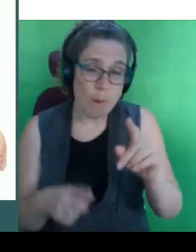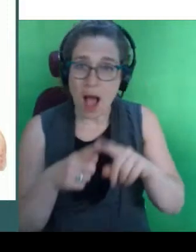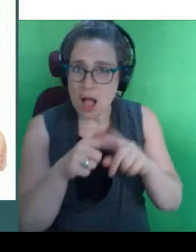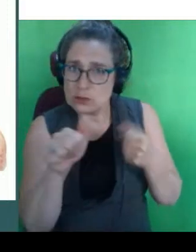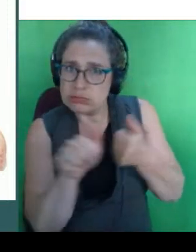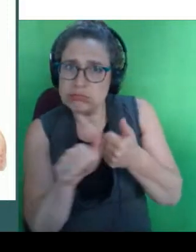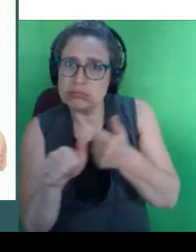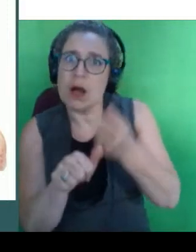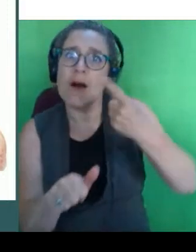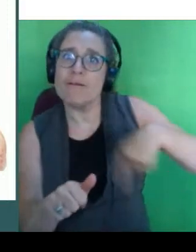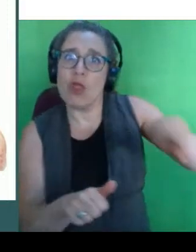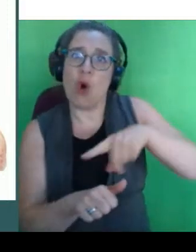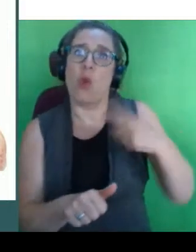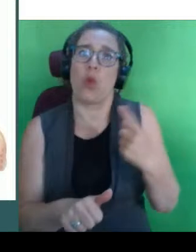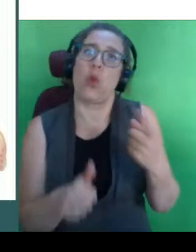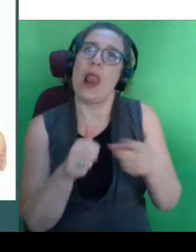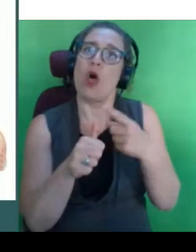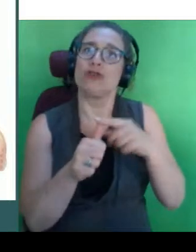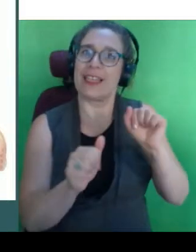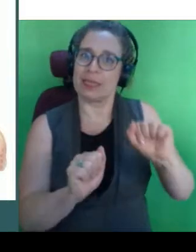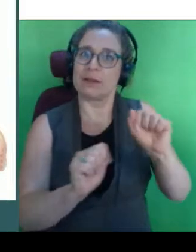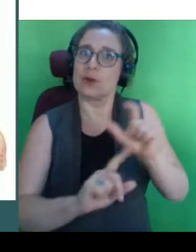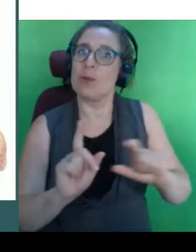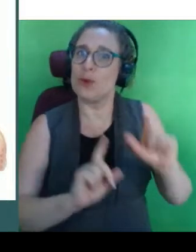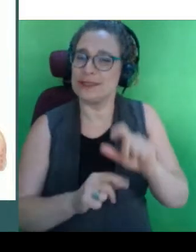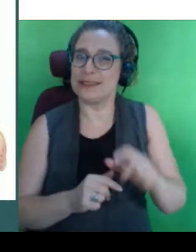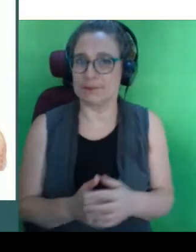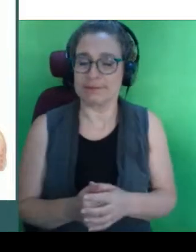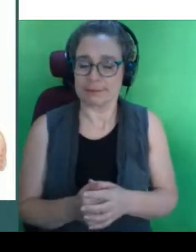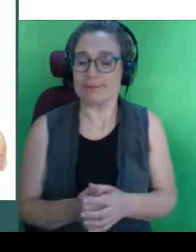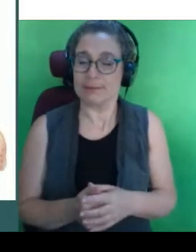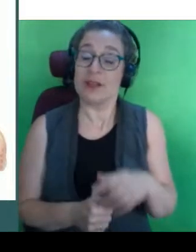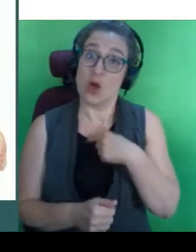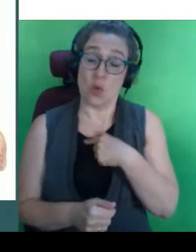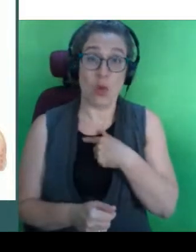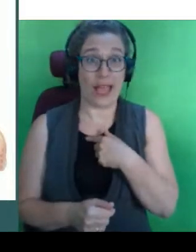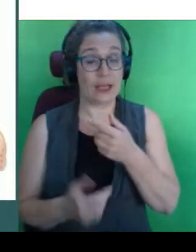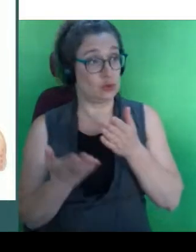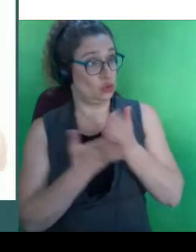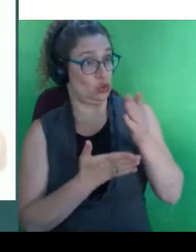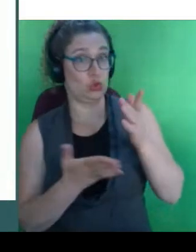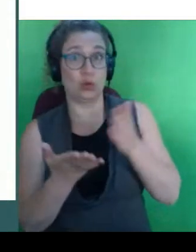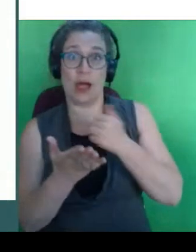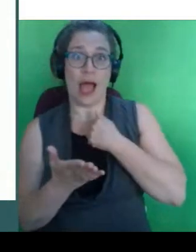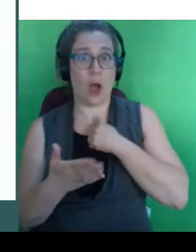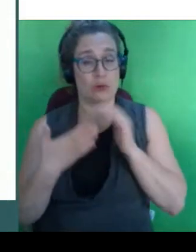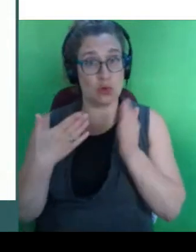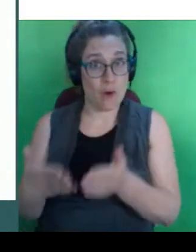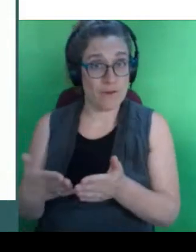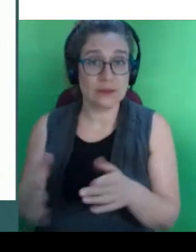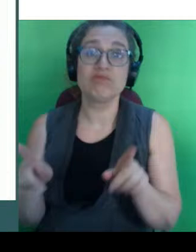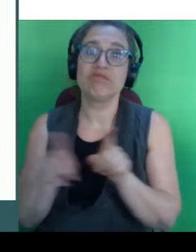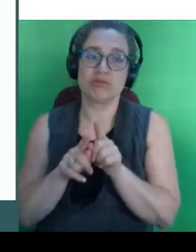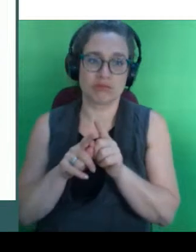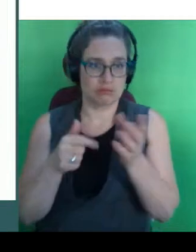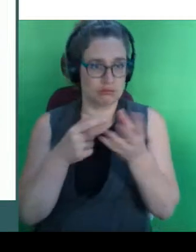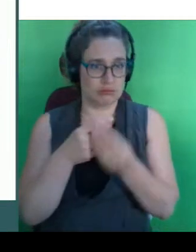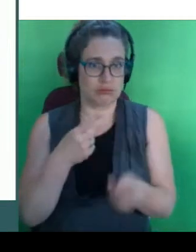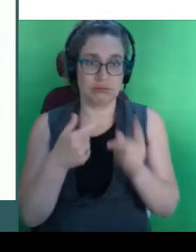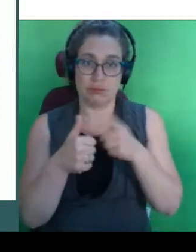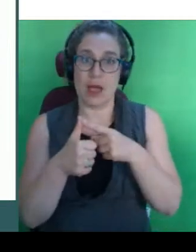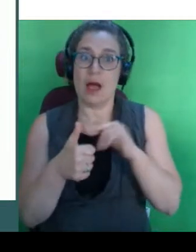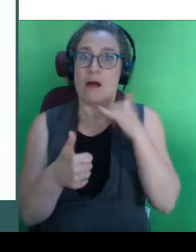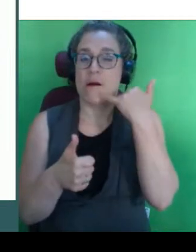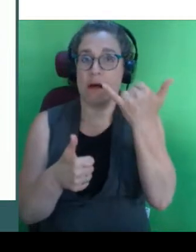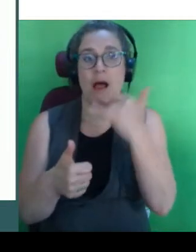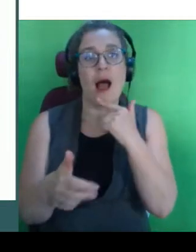community. And we do this through the various services that we provide. And this includes our helpline and